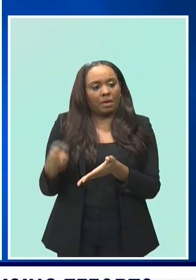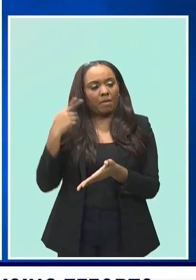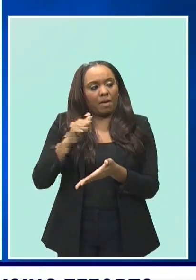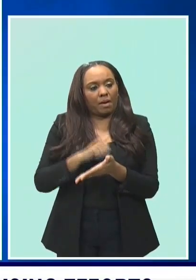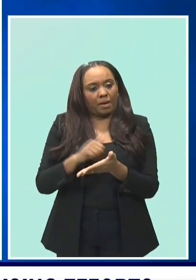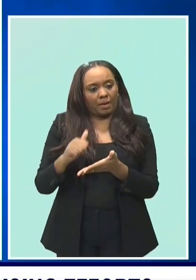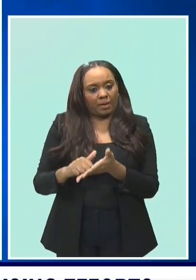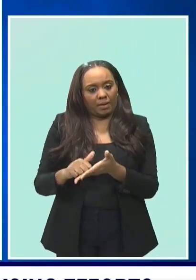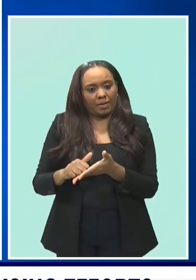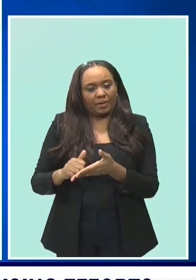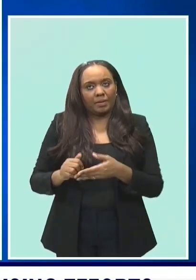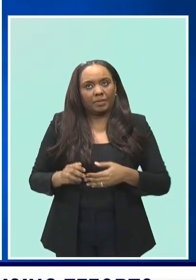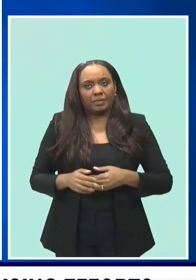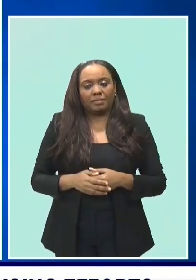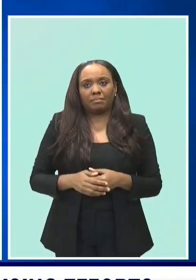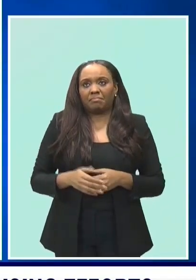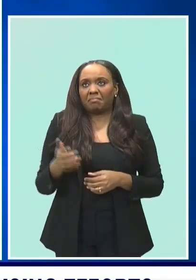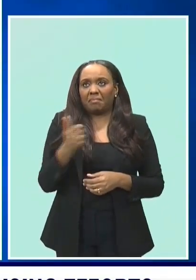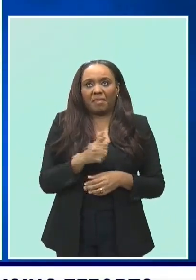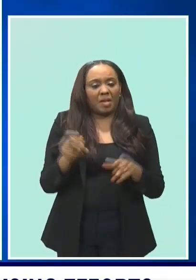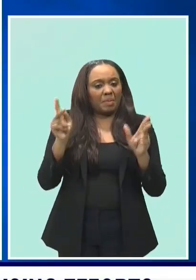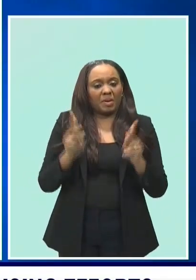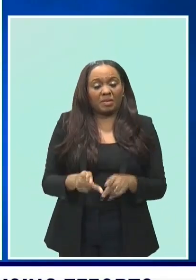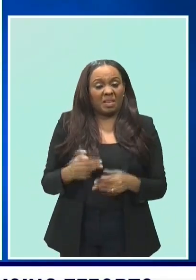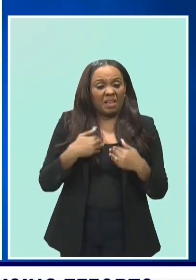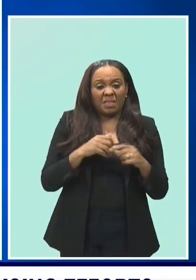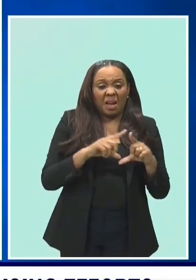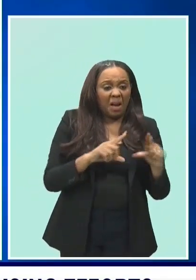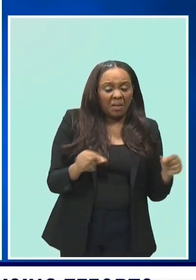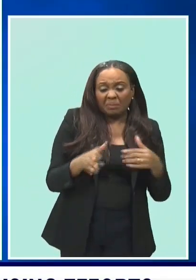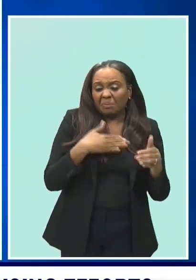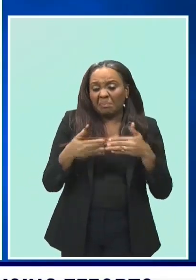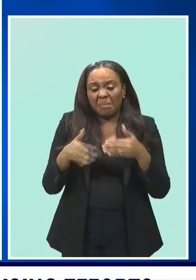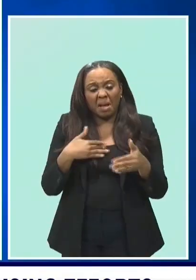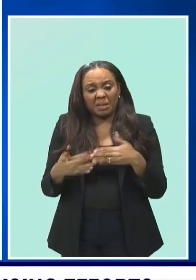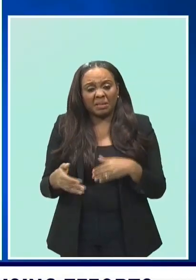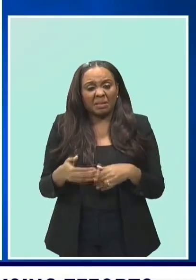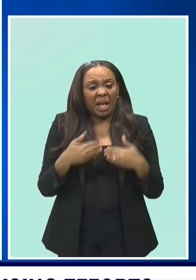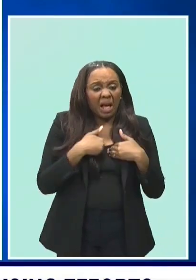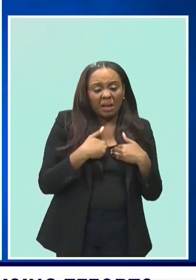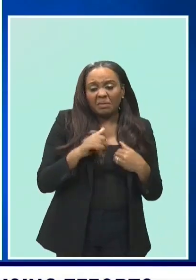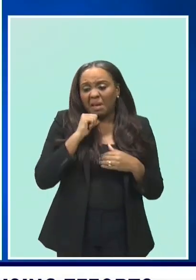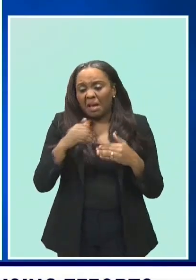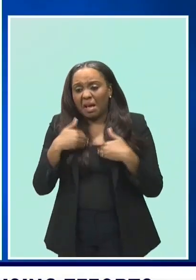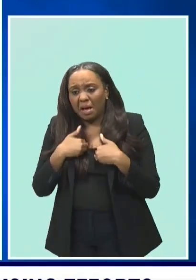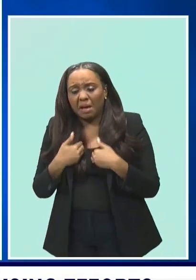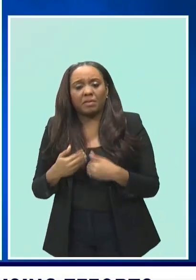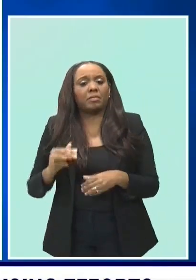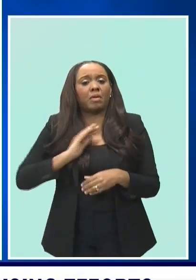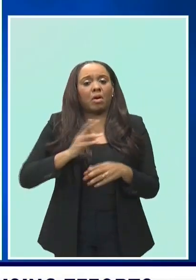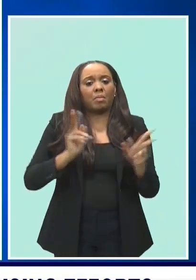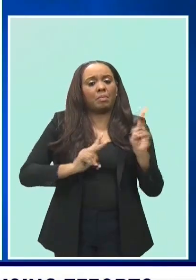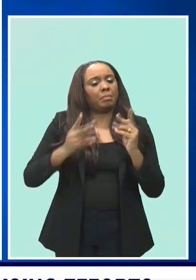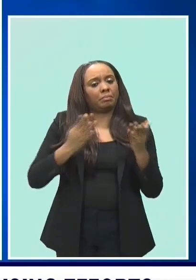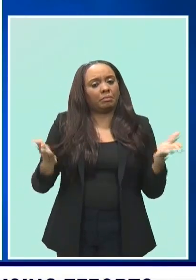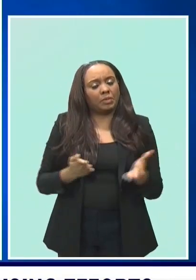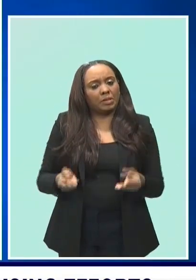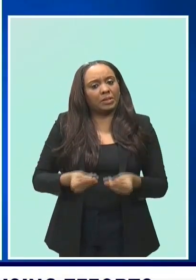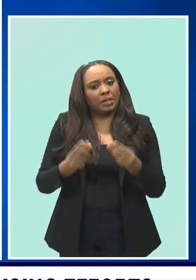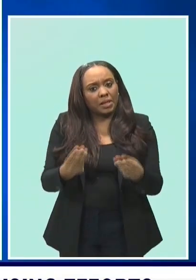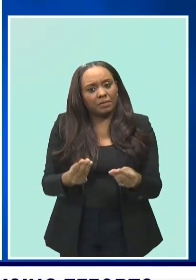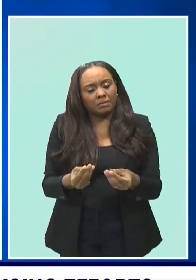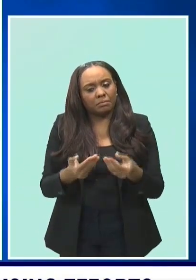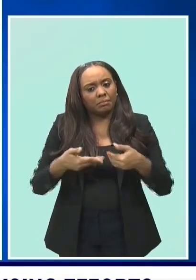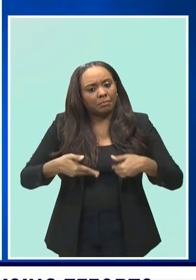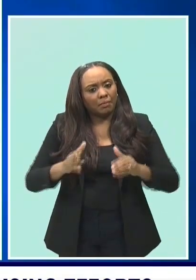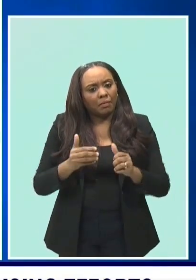that has been designated. Anyone, card holder or not, can come in, and our cashiers are equipped with the information necessary to allow